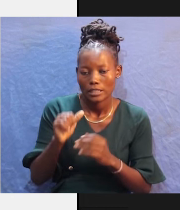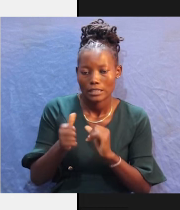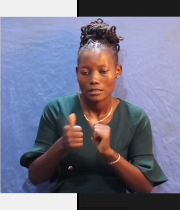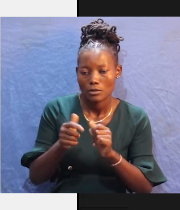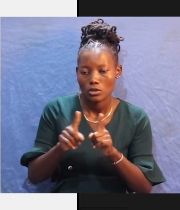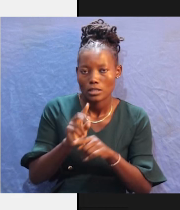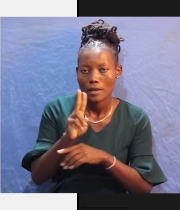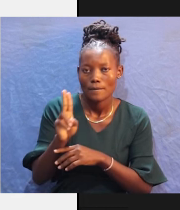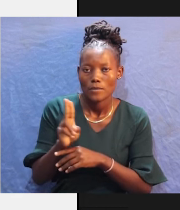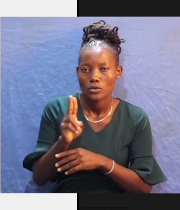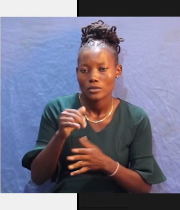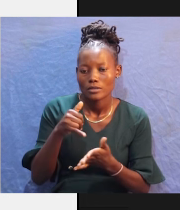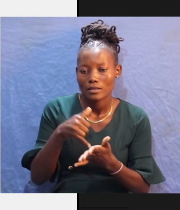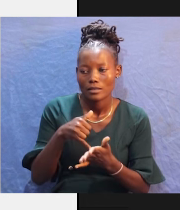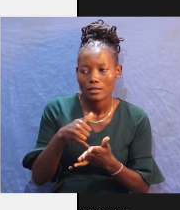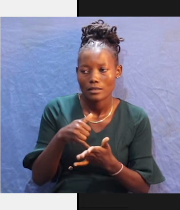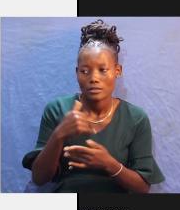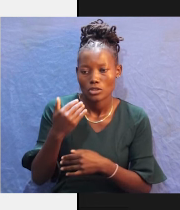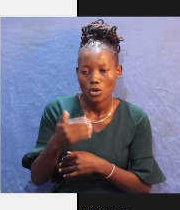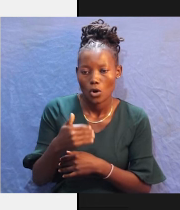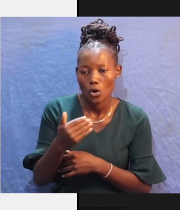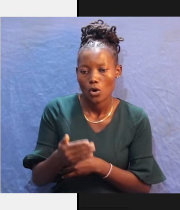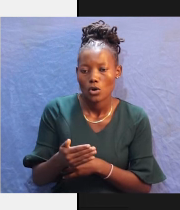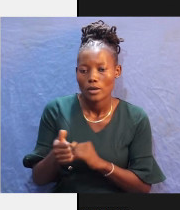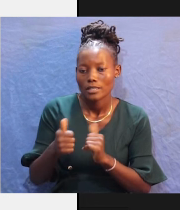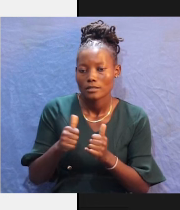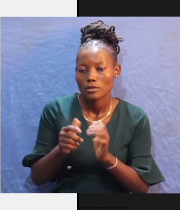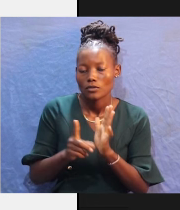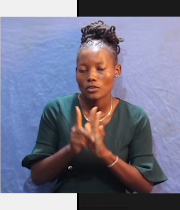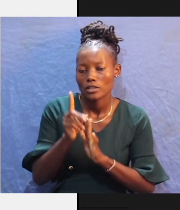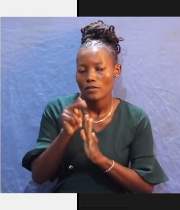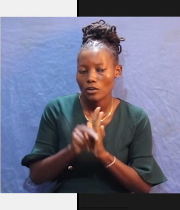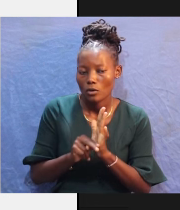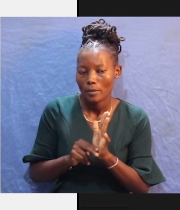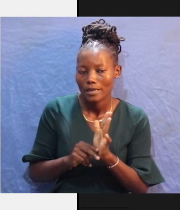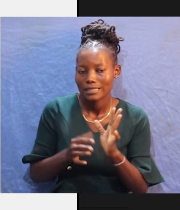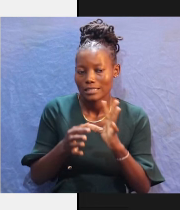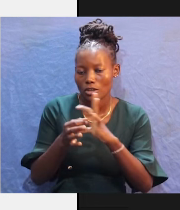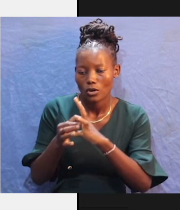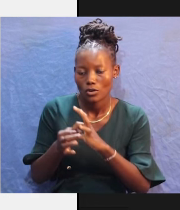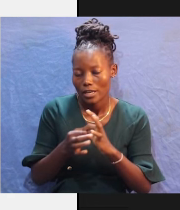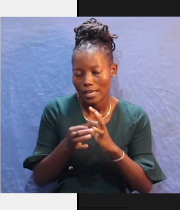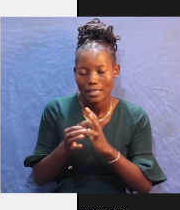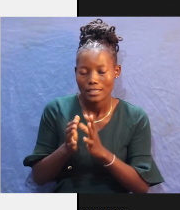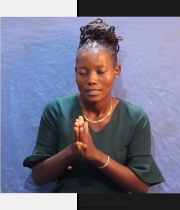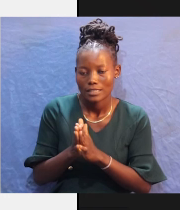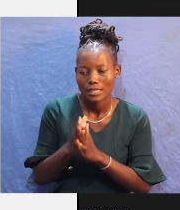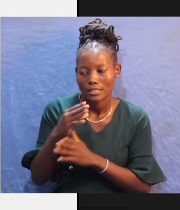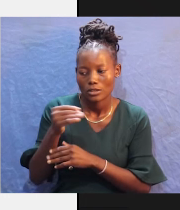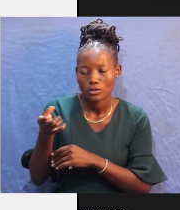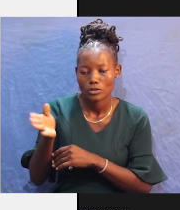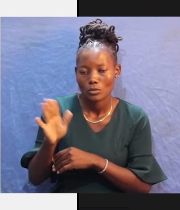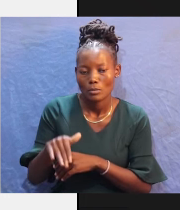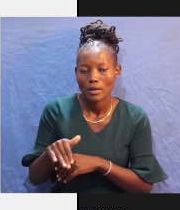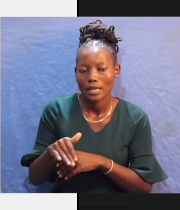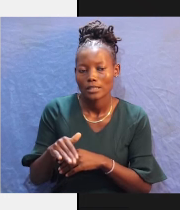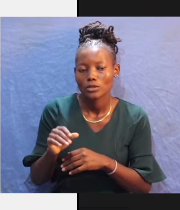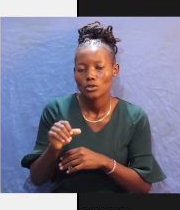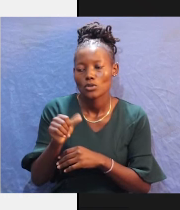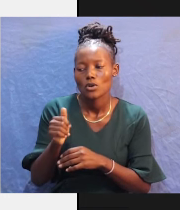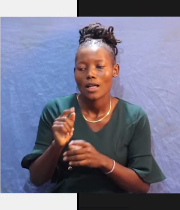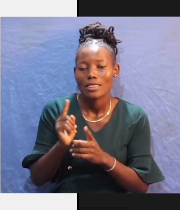to transform our world, let's say. In 2014, in the UN Assembly, they